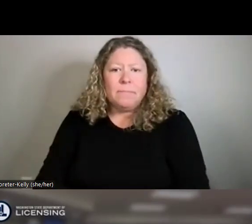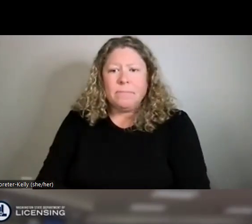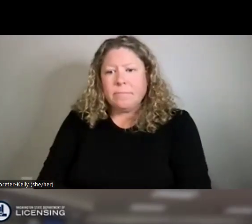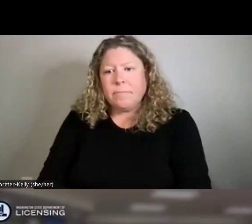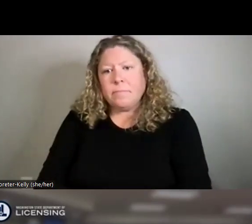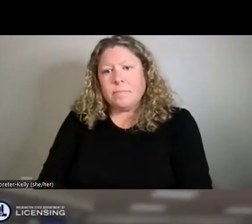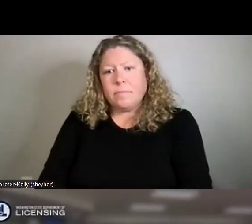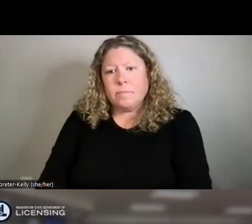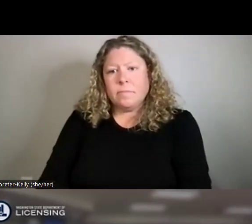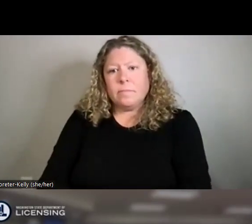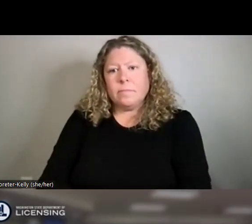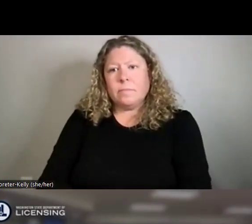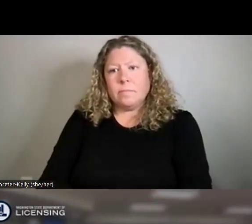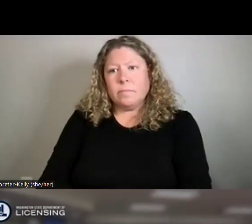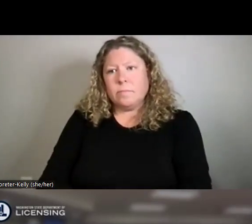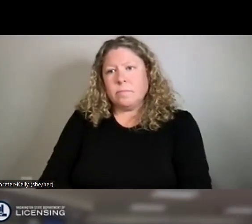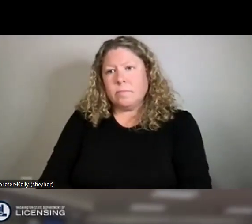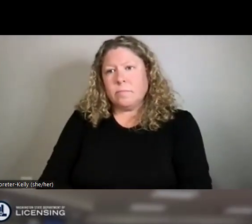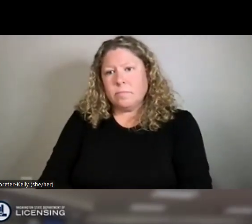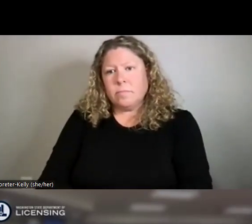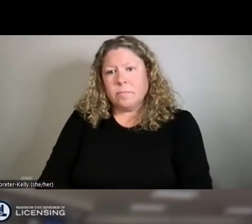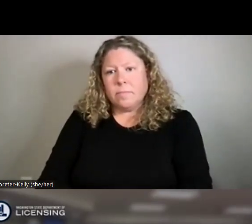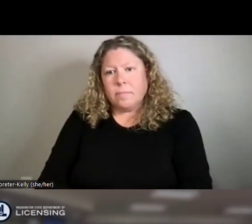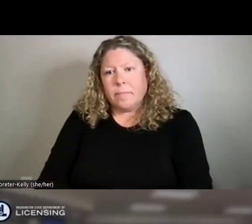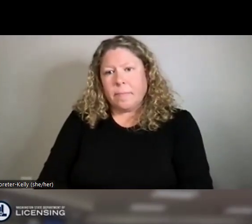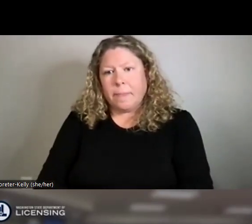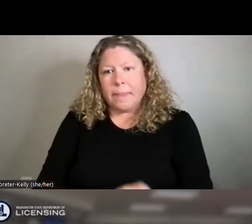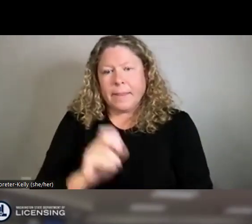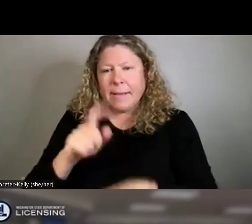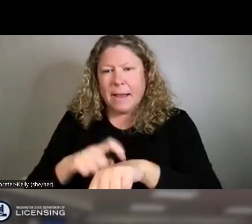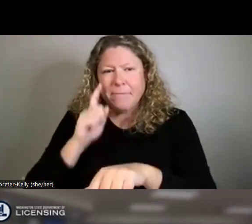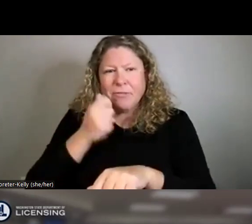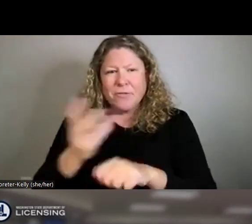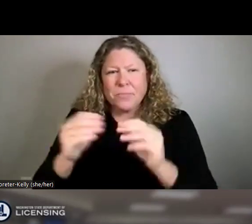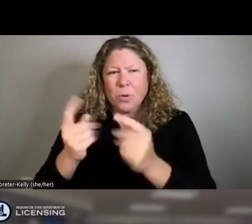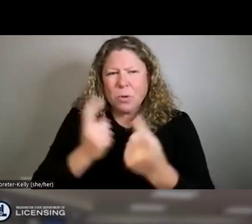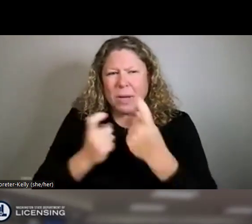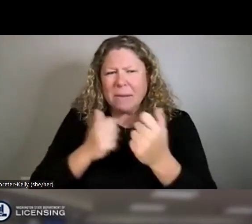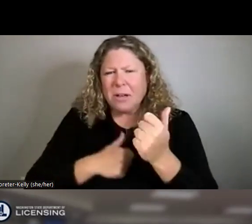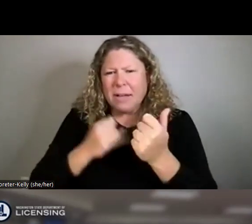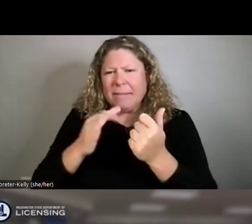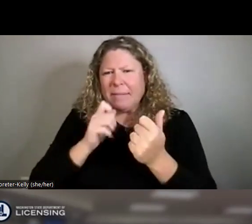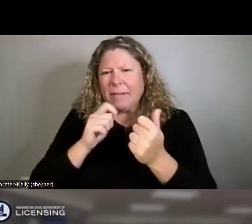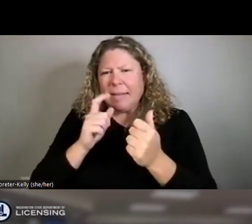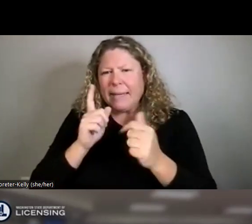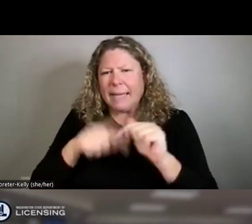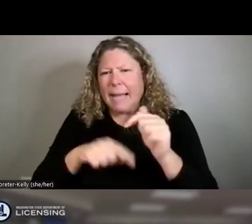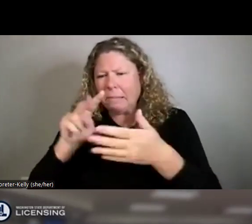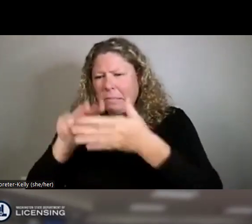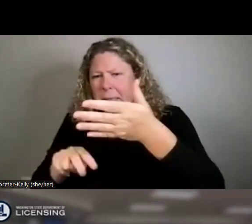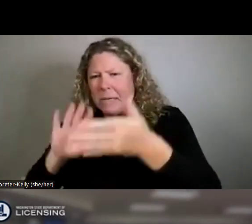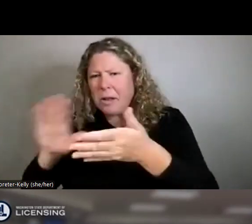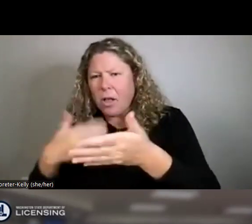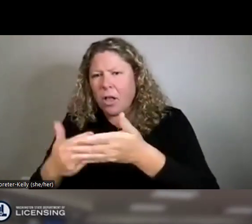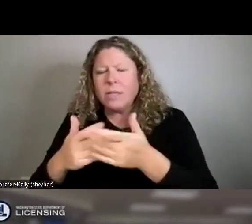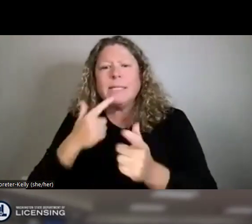Let's see, we have time for a couple more. There are a lot of great questions in here, so I apologize if I can't get to all of them. When